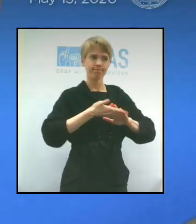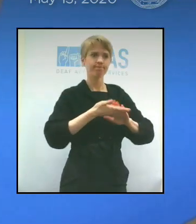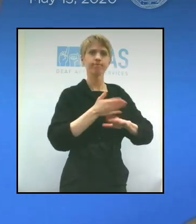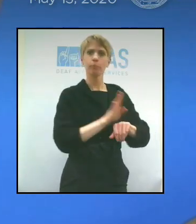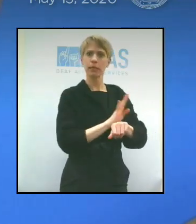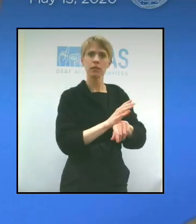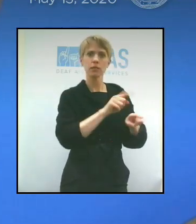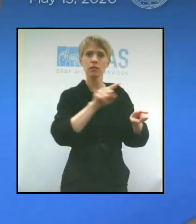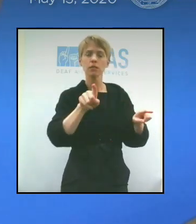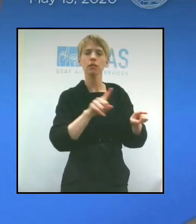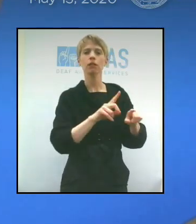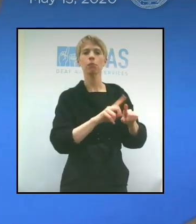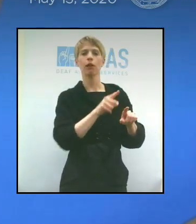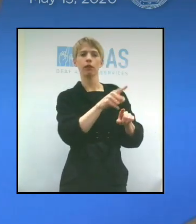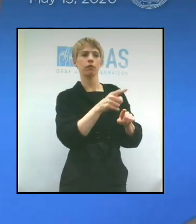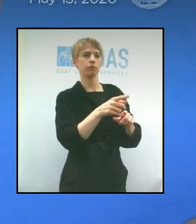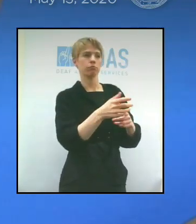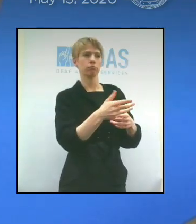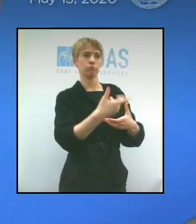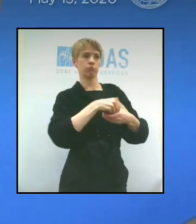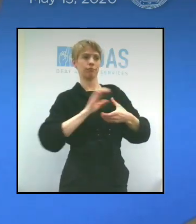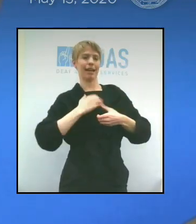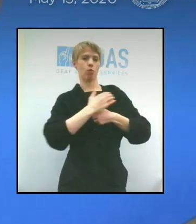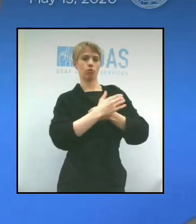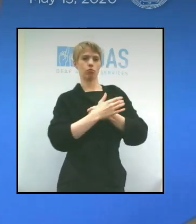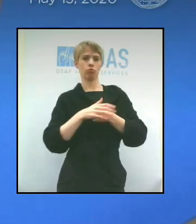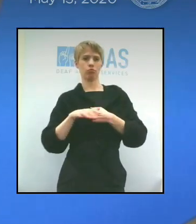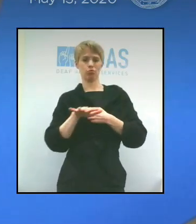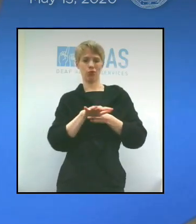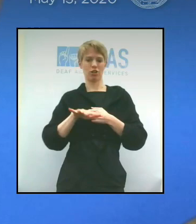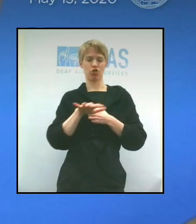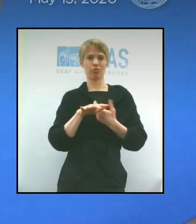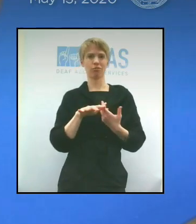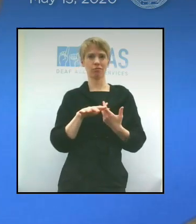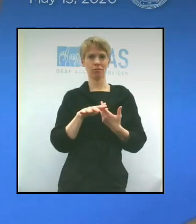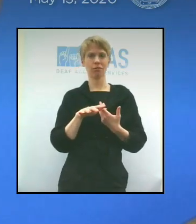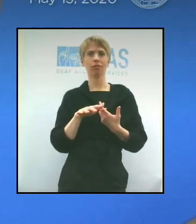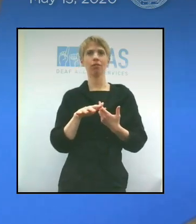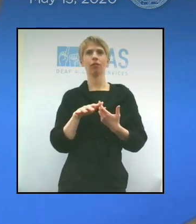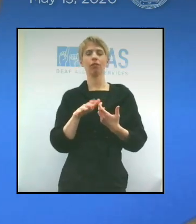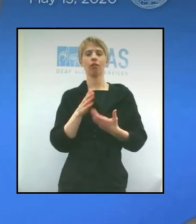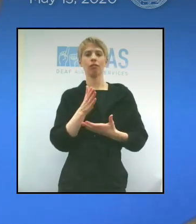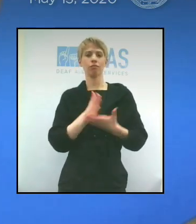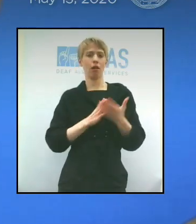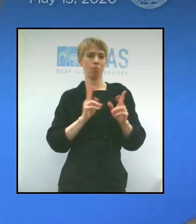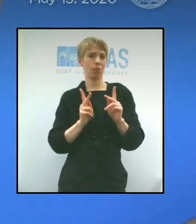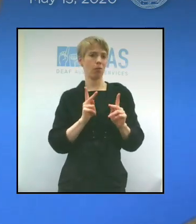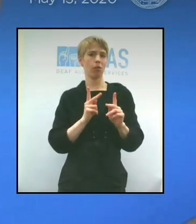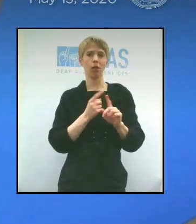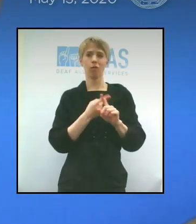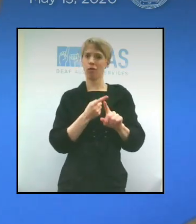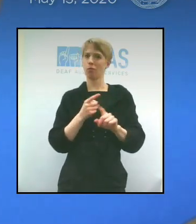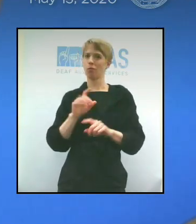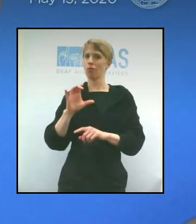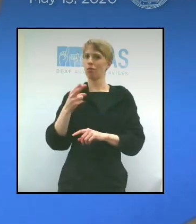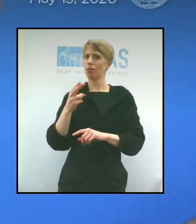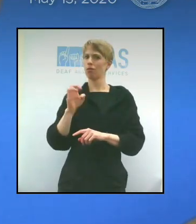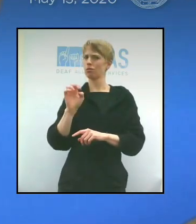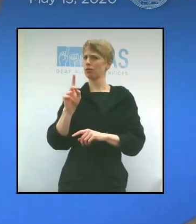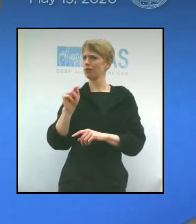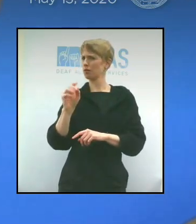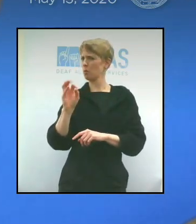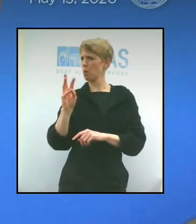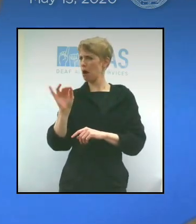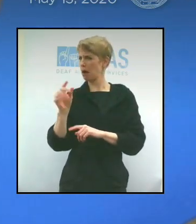we have seen individuals in our hospitals in Erie County that live in Chautauqua and Cattaraugus County. So I